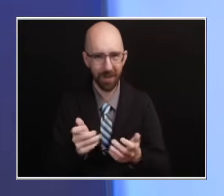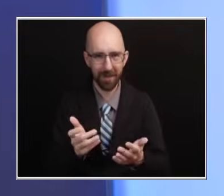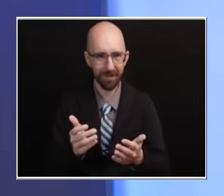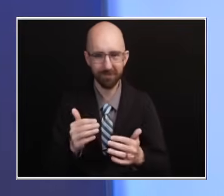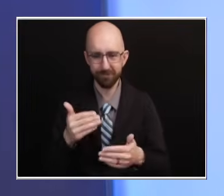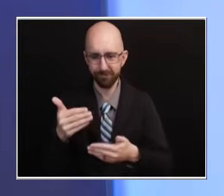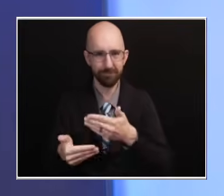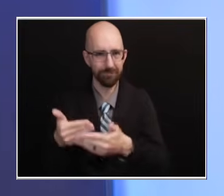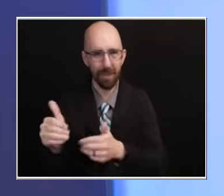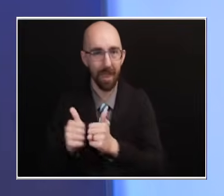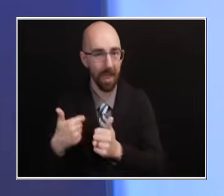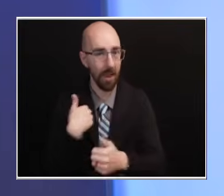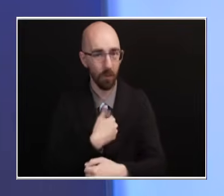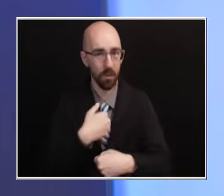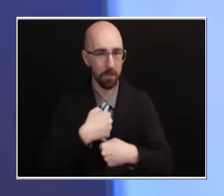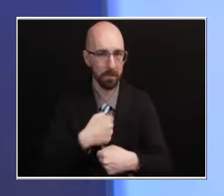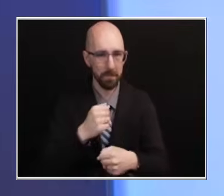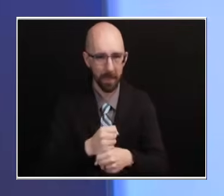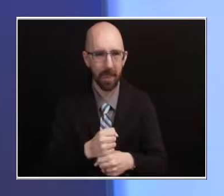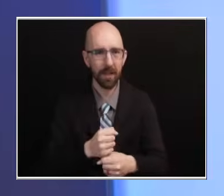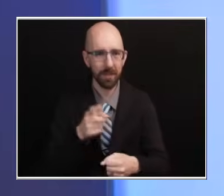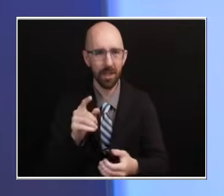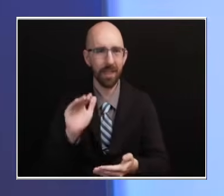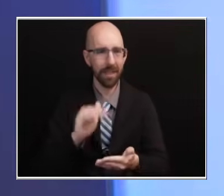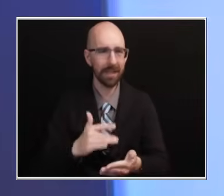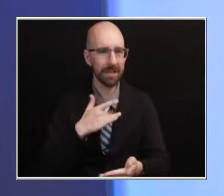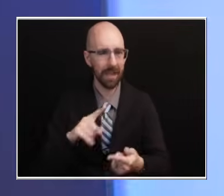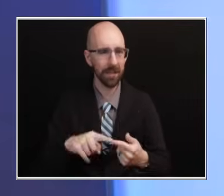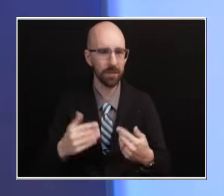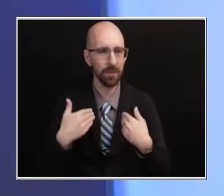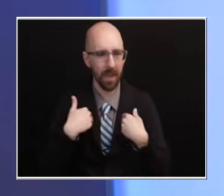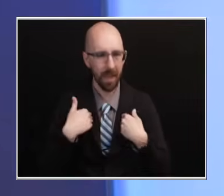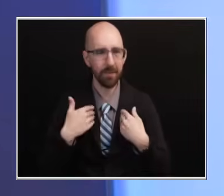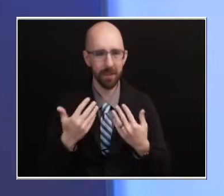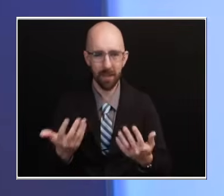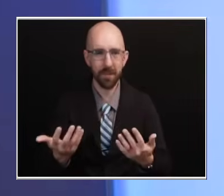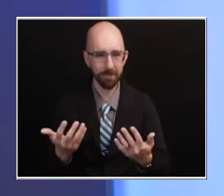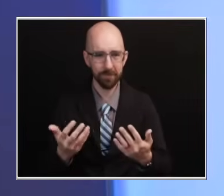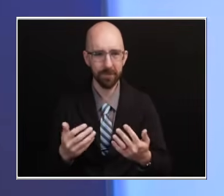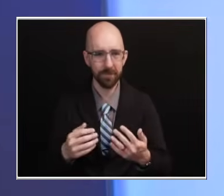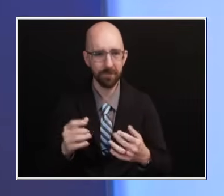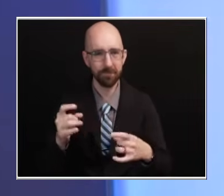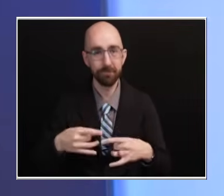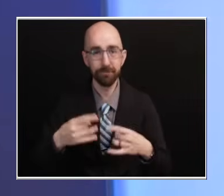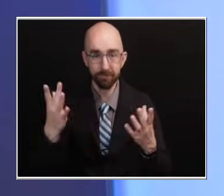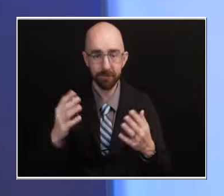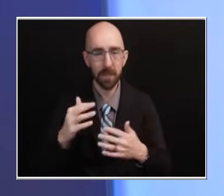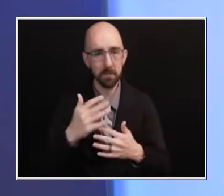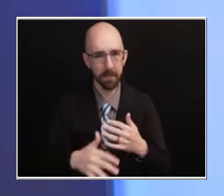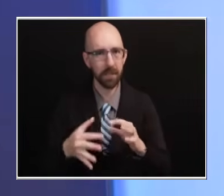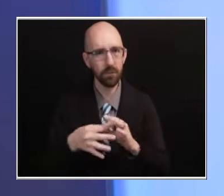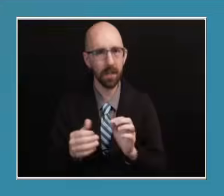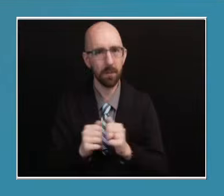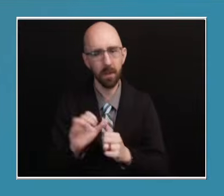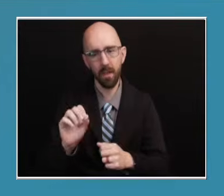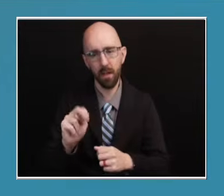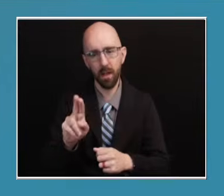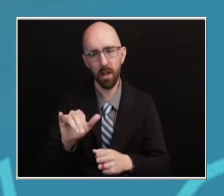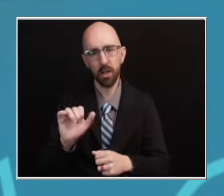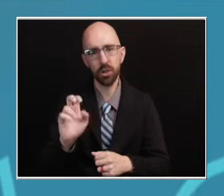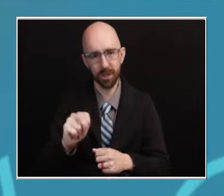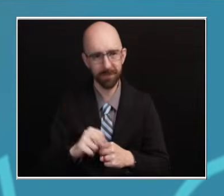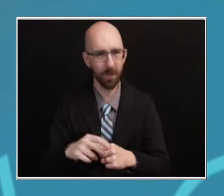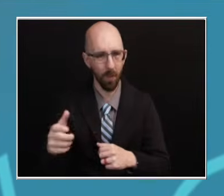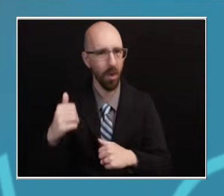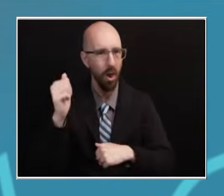we're made, as you're less likely to have a catastrophic bleed related to concussion. Okay, so we've got hard heads. Yeah. Hard